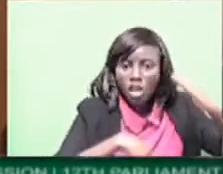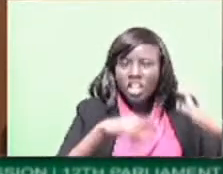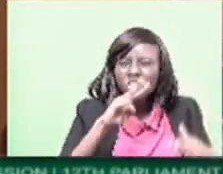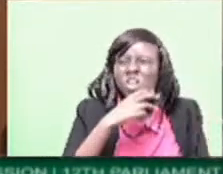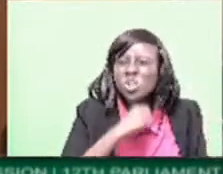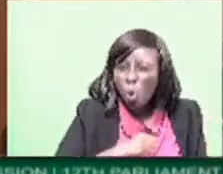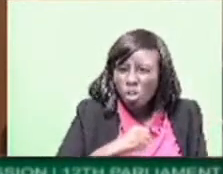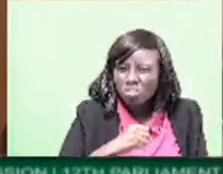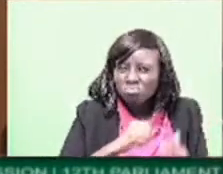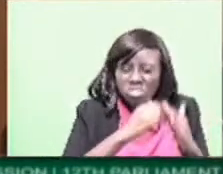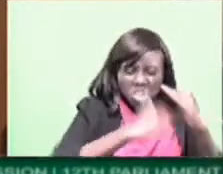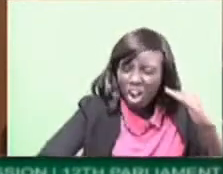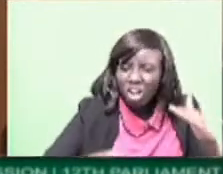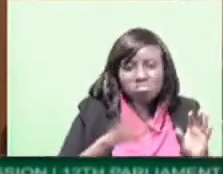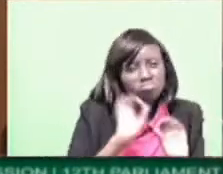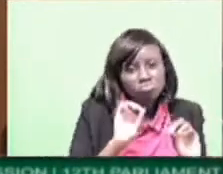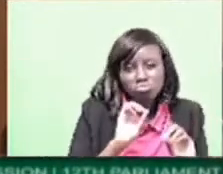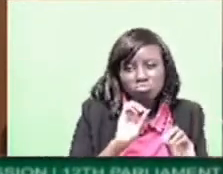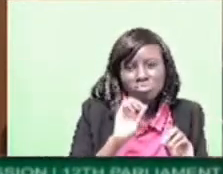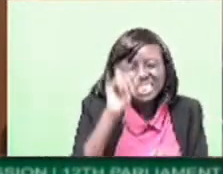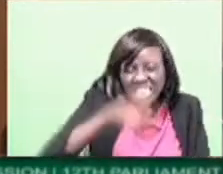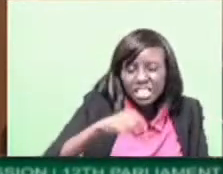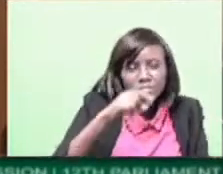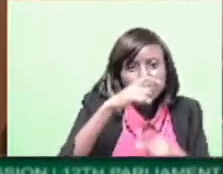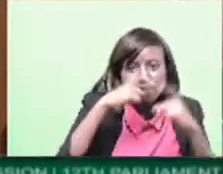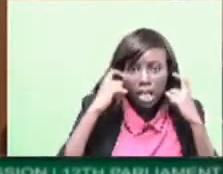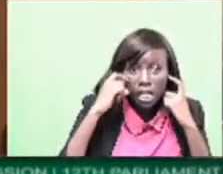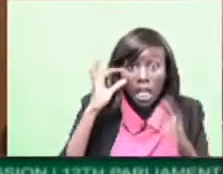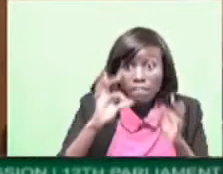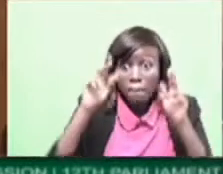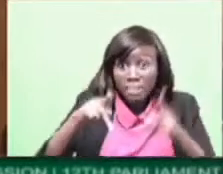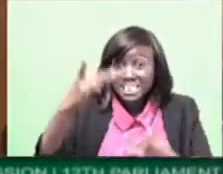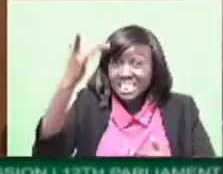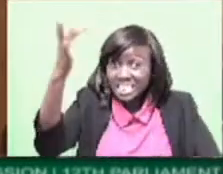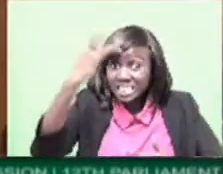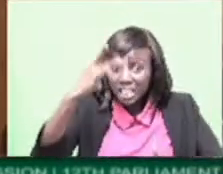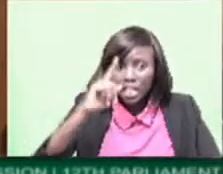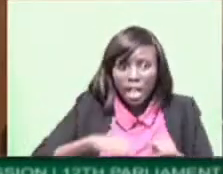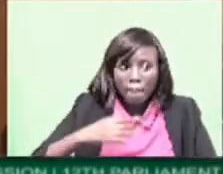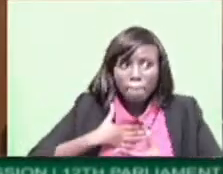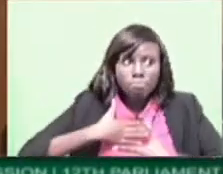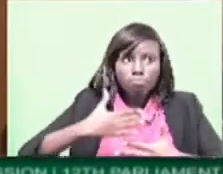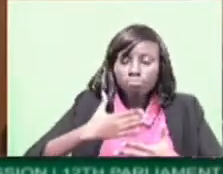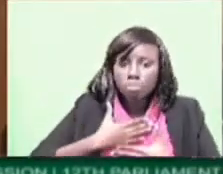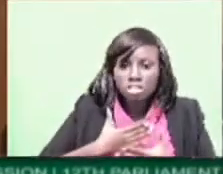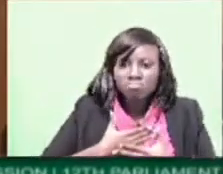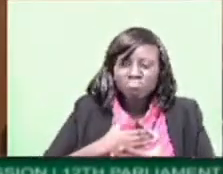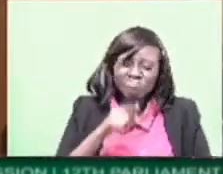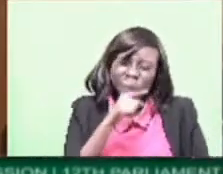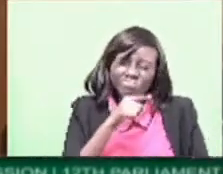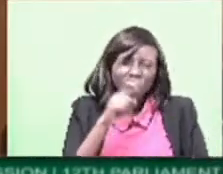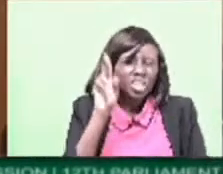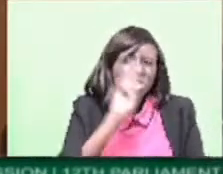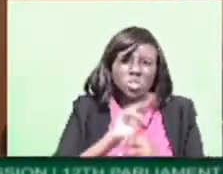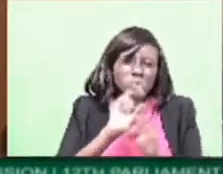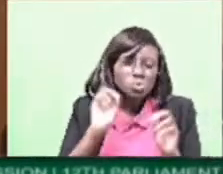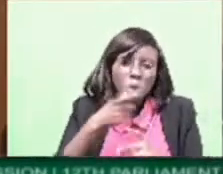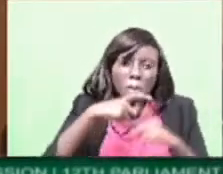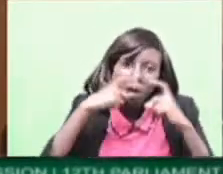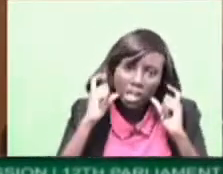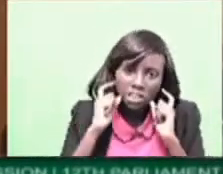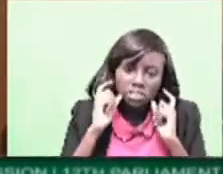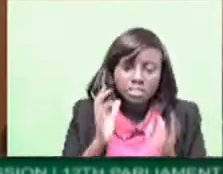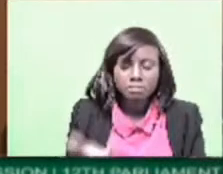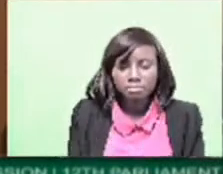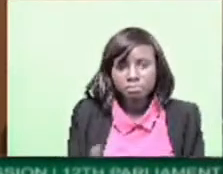anyone who has trouble breathing, anyone who would need assistance in terms of who